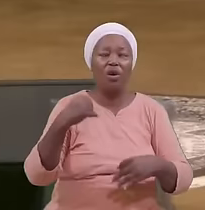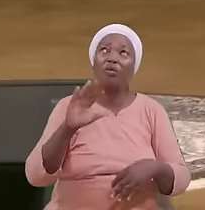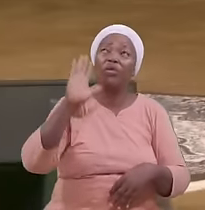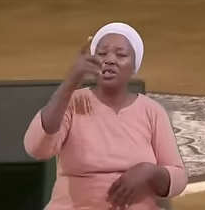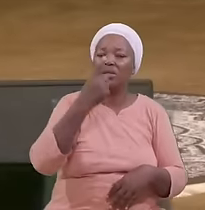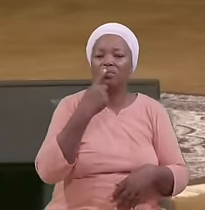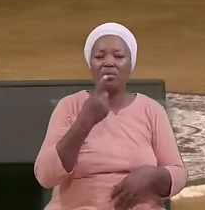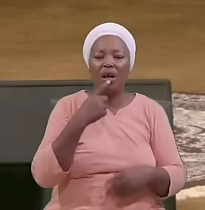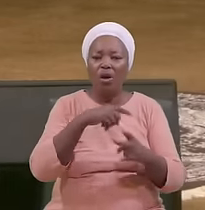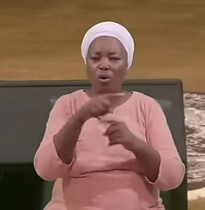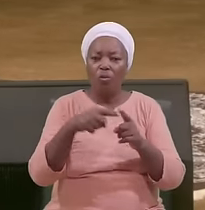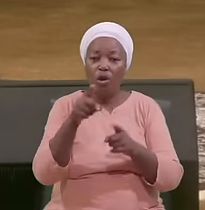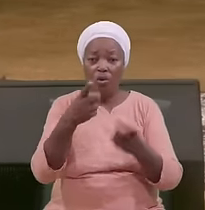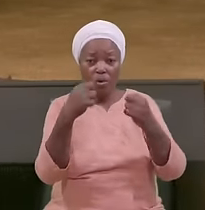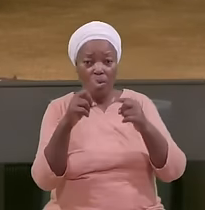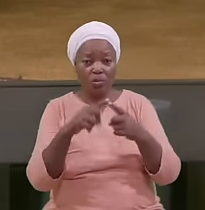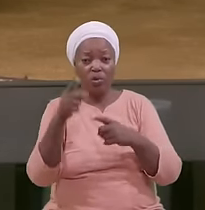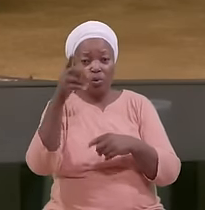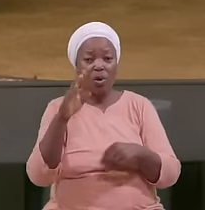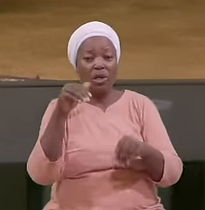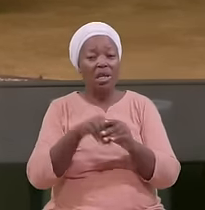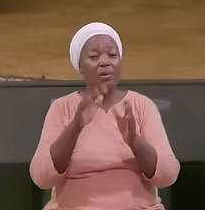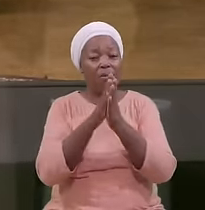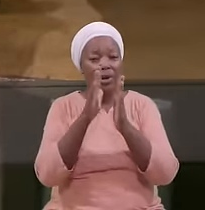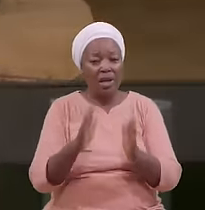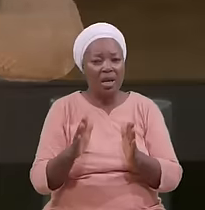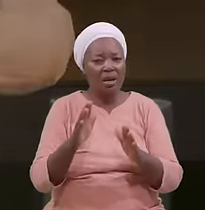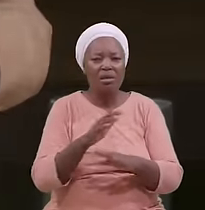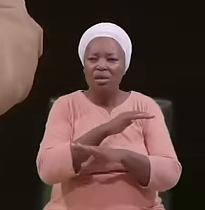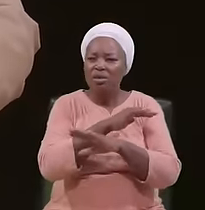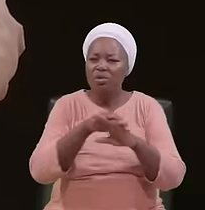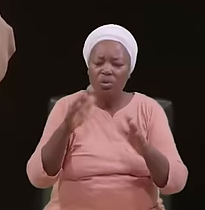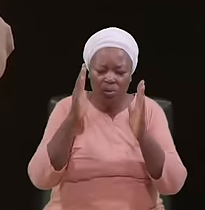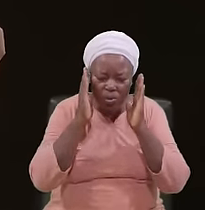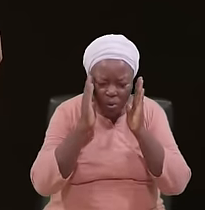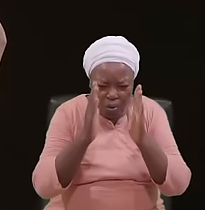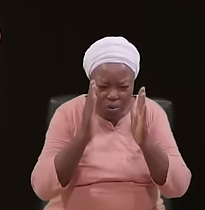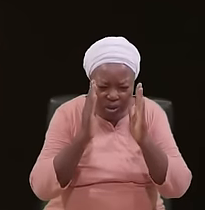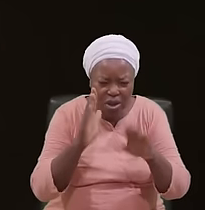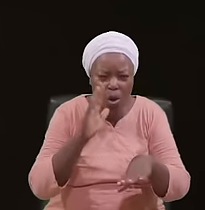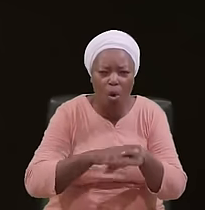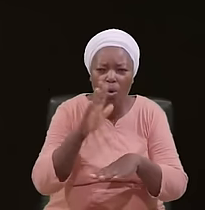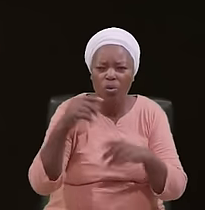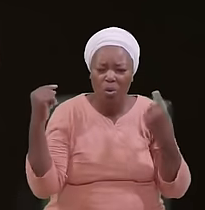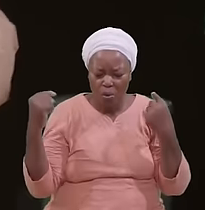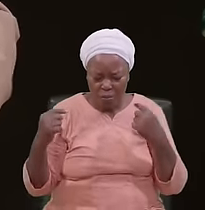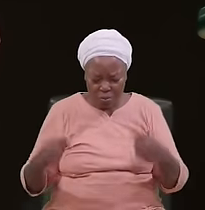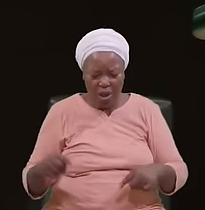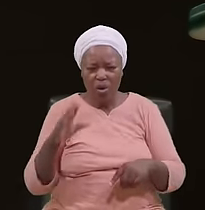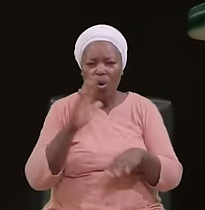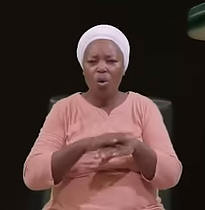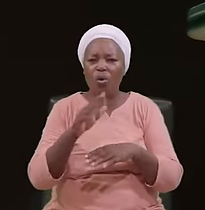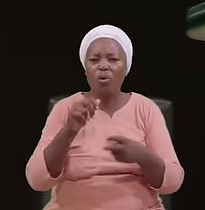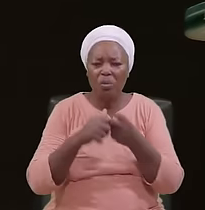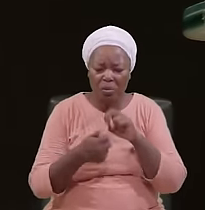When you come to God in prayer, don't concentrate on your pain, on your problem, on